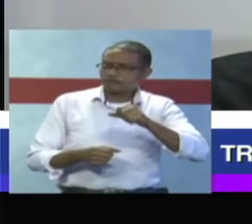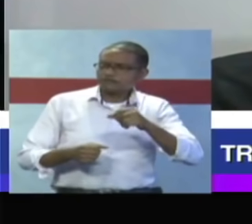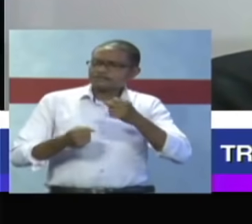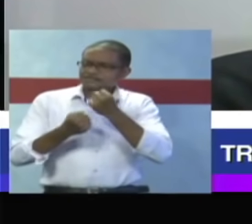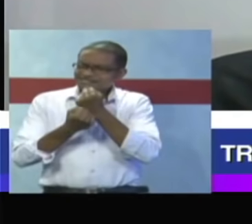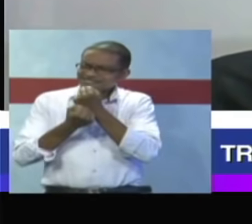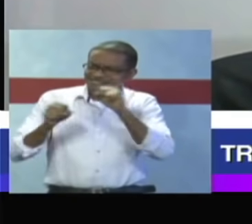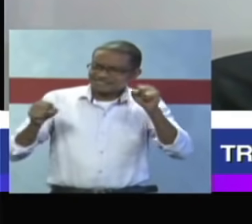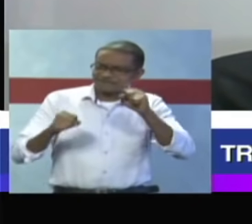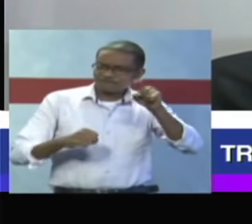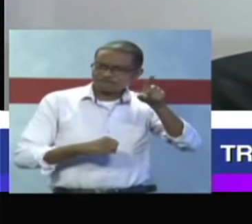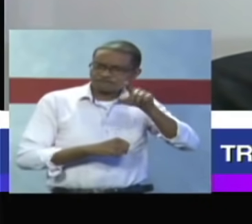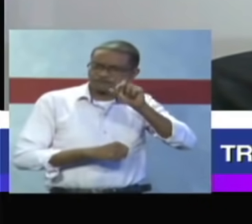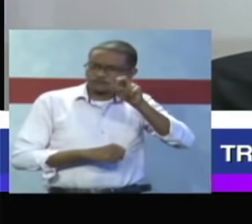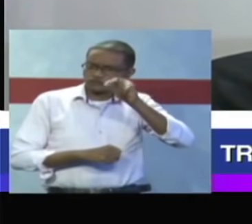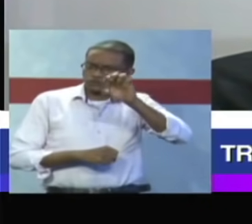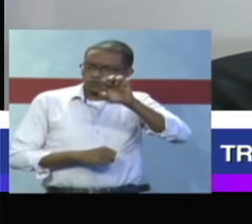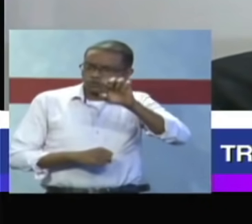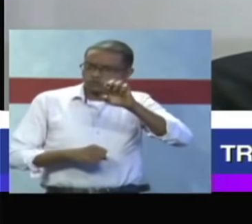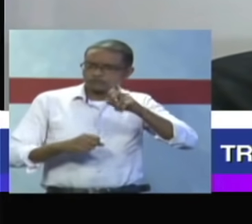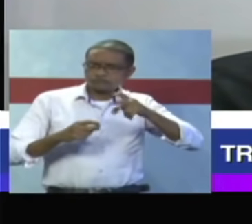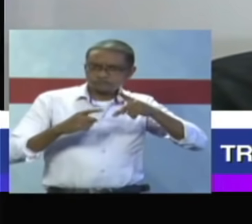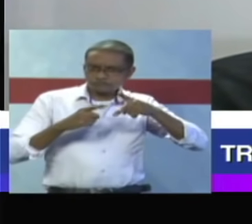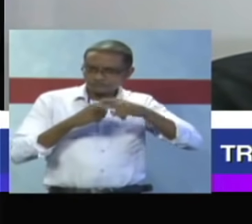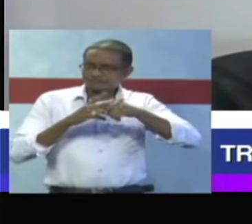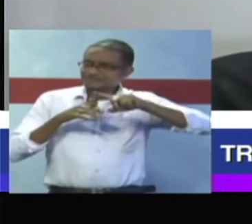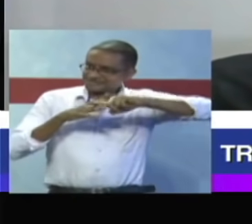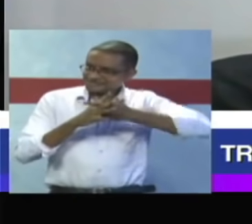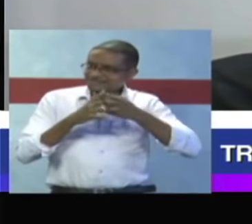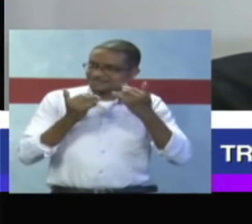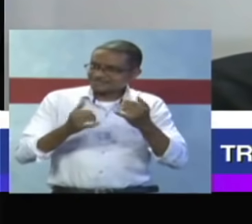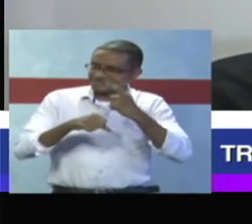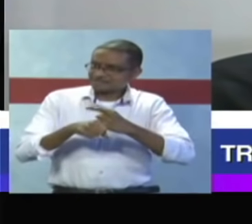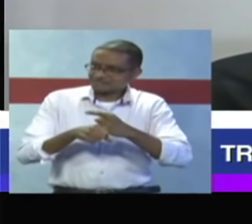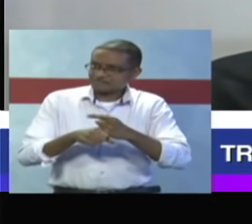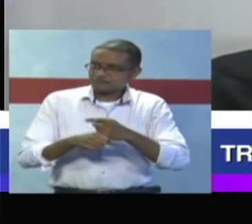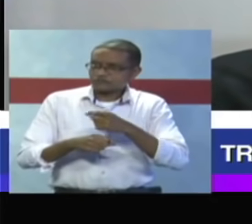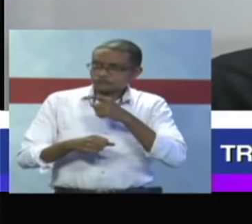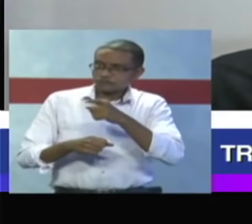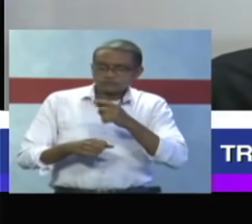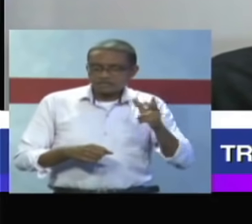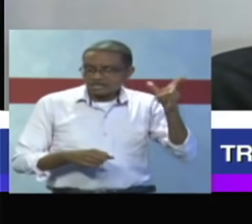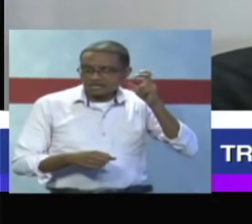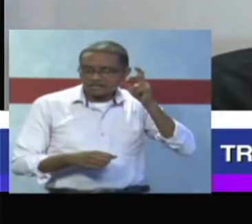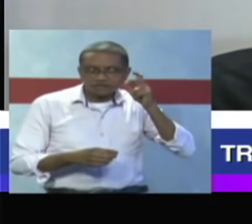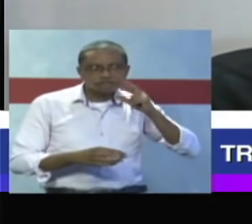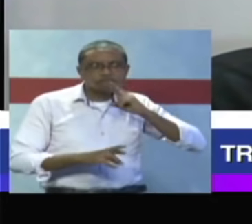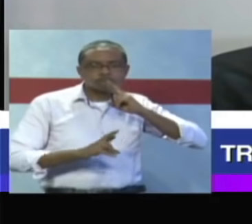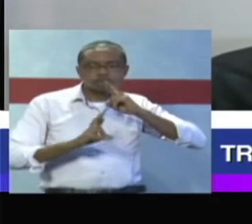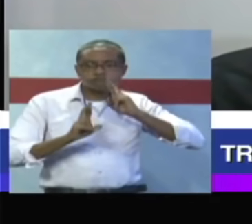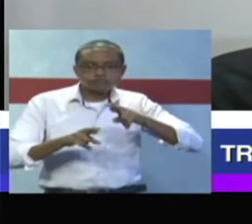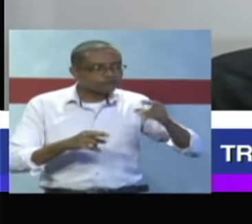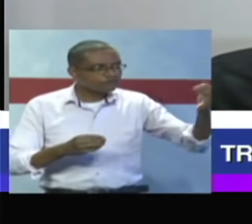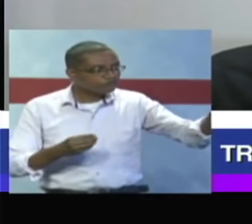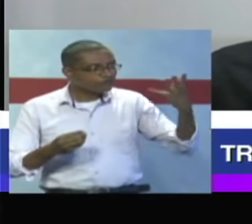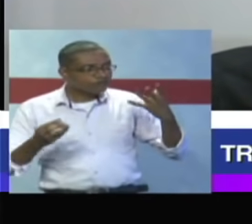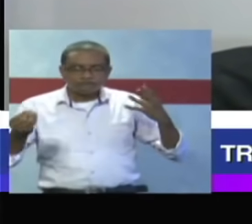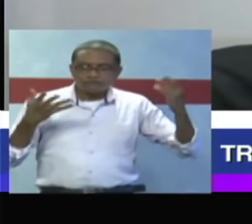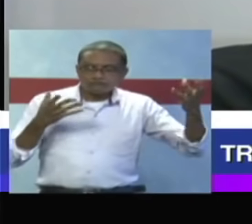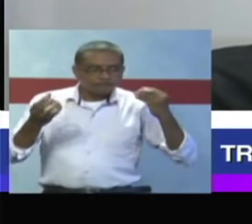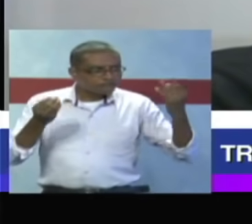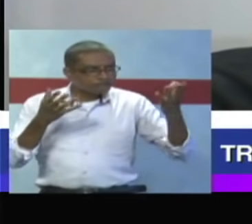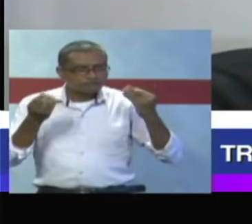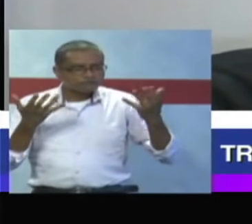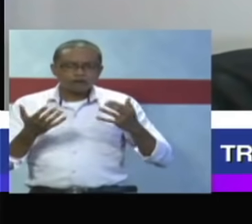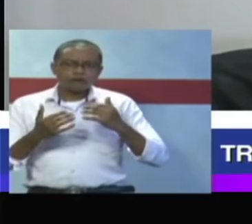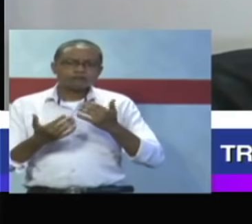Zone initiative was launched today. Have you all at the Ministry of Health been getting any sort of reports coming into you on how the day is going so far? Have there